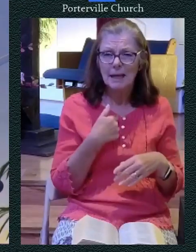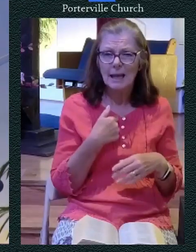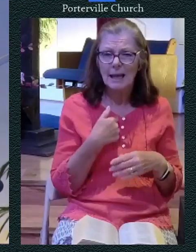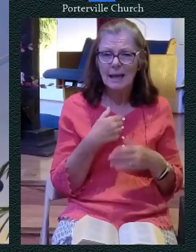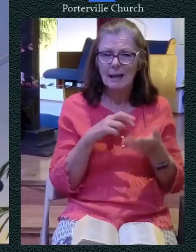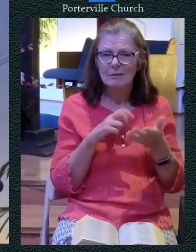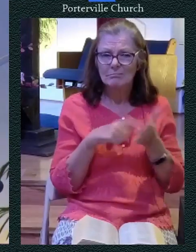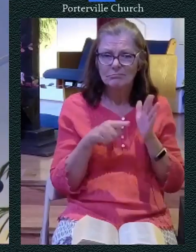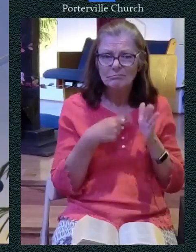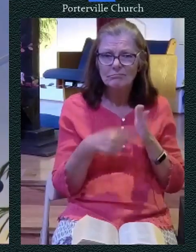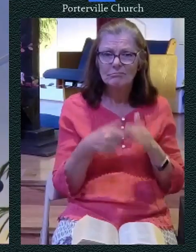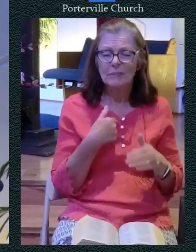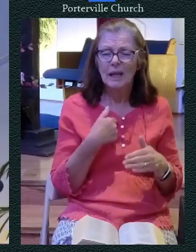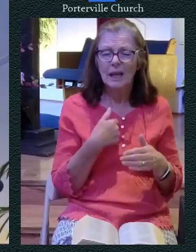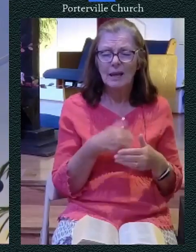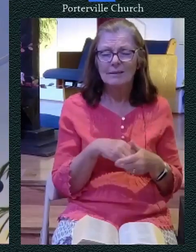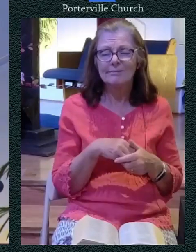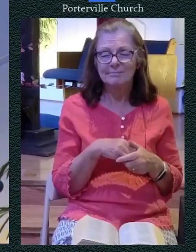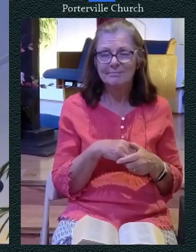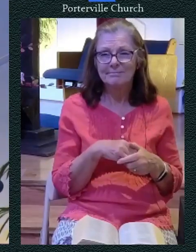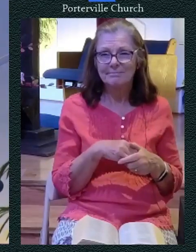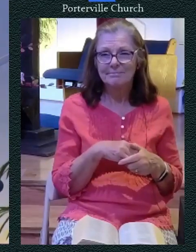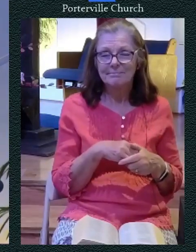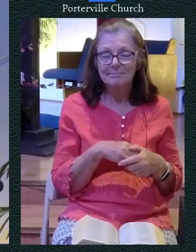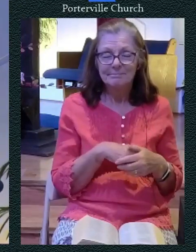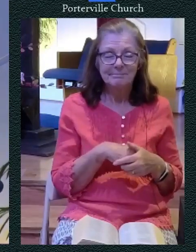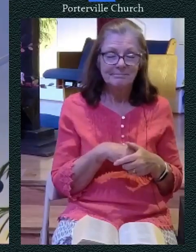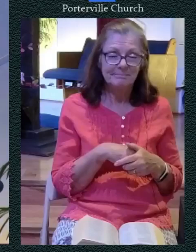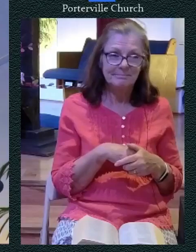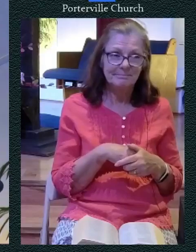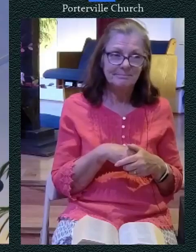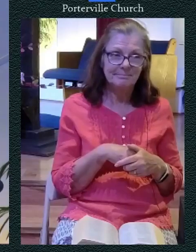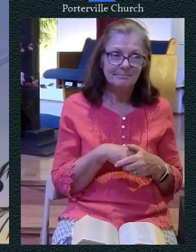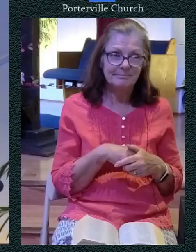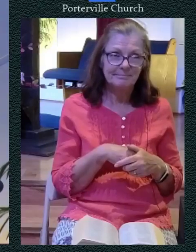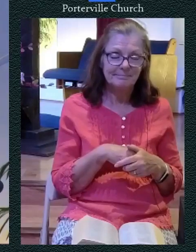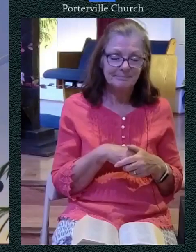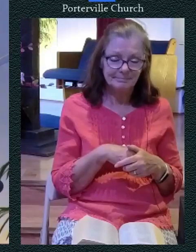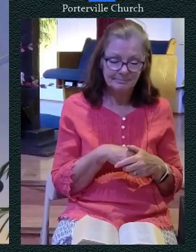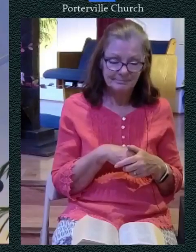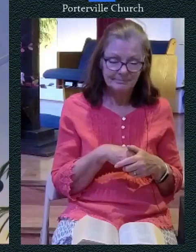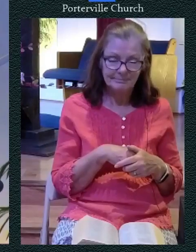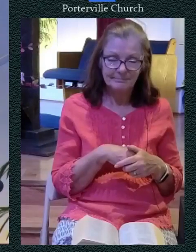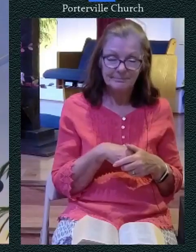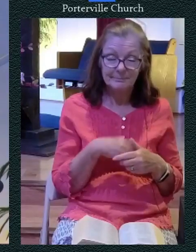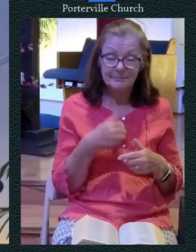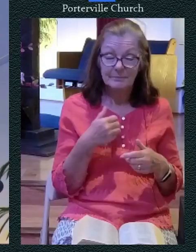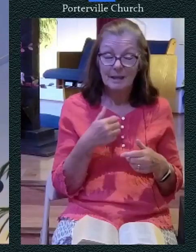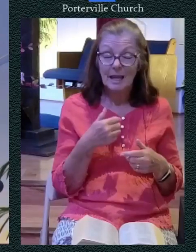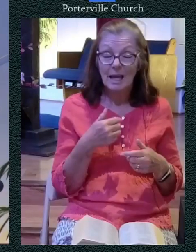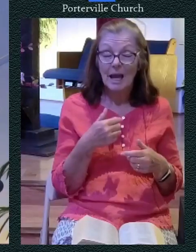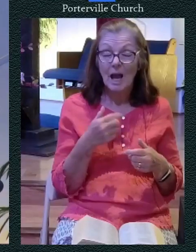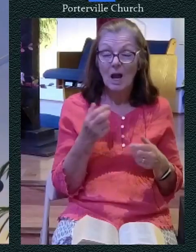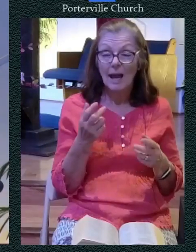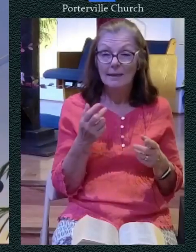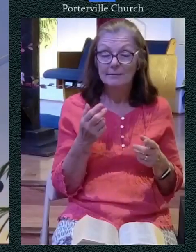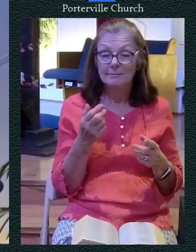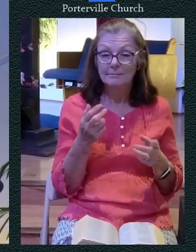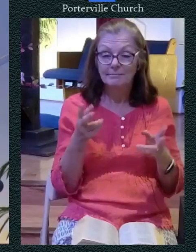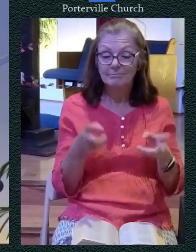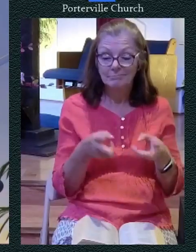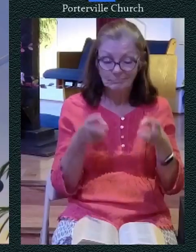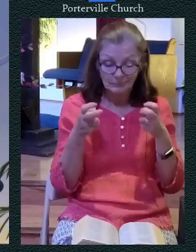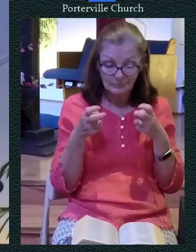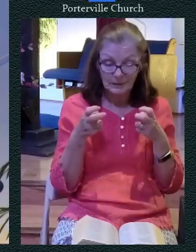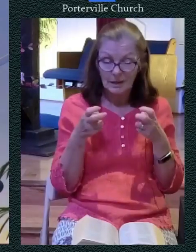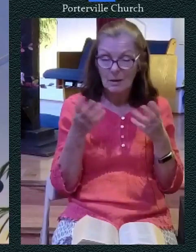So there we see it, the basic pattern in the psalm. But I want to draw from this in just the few minutes we have left, and moving